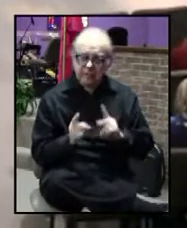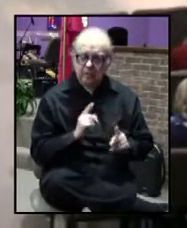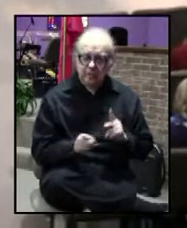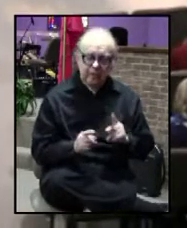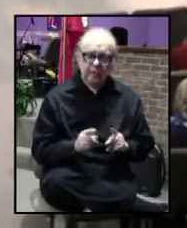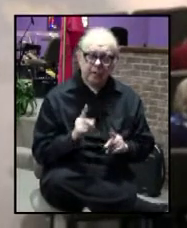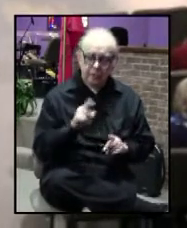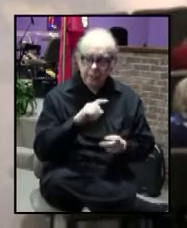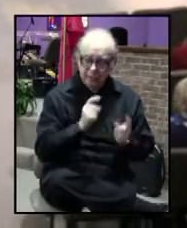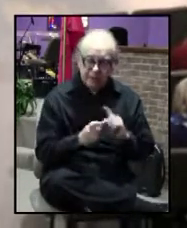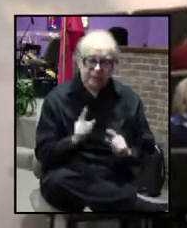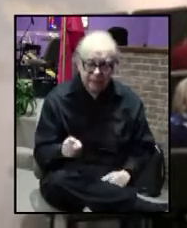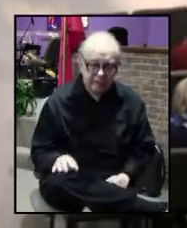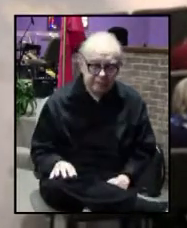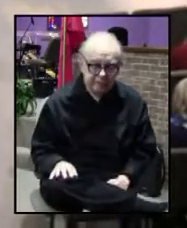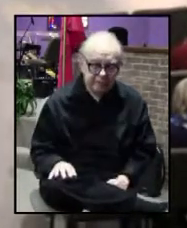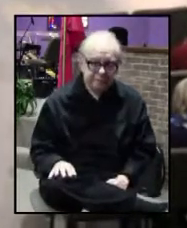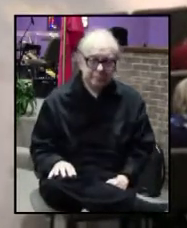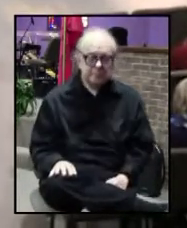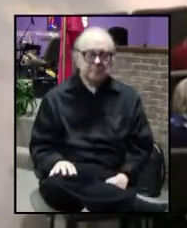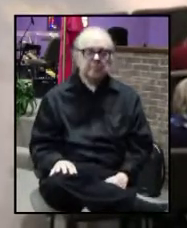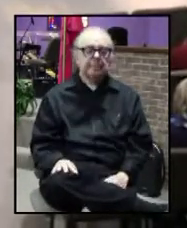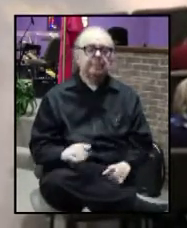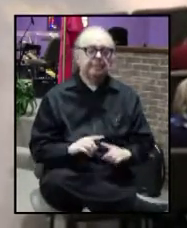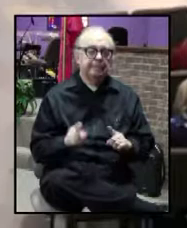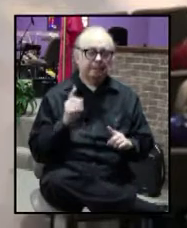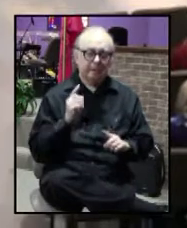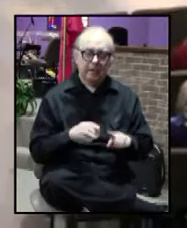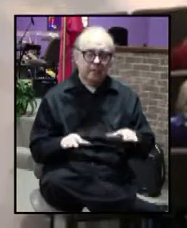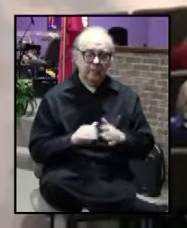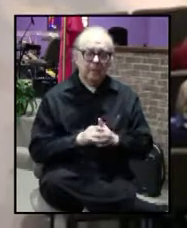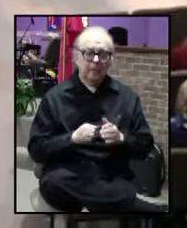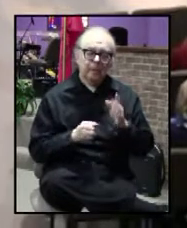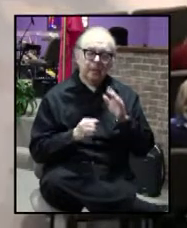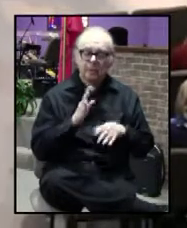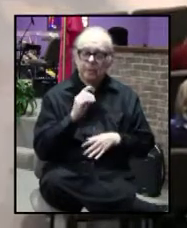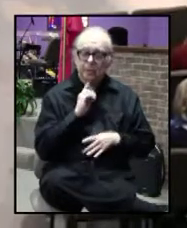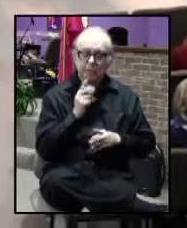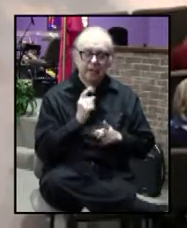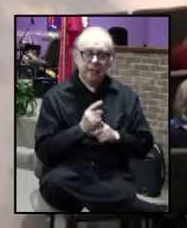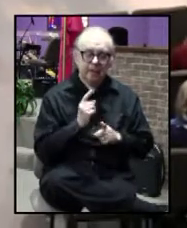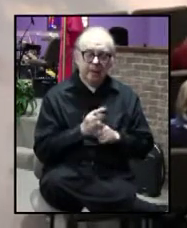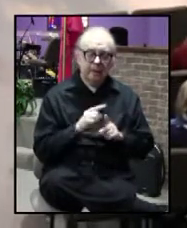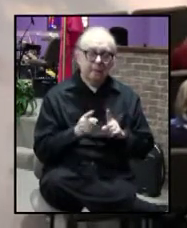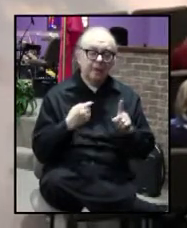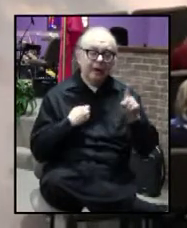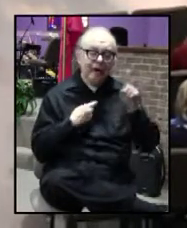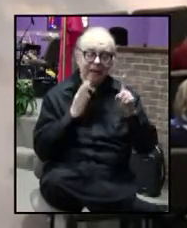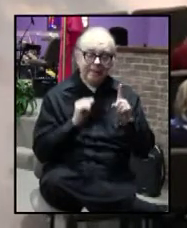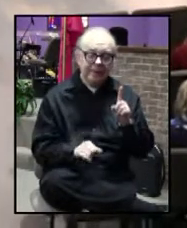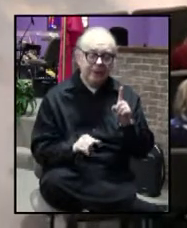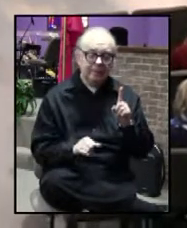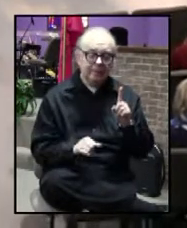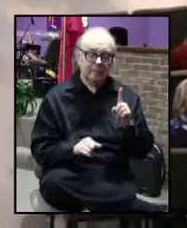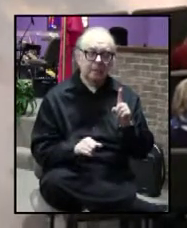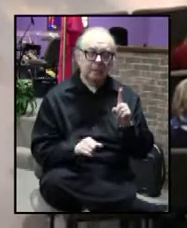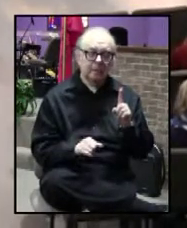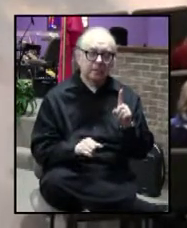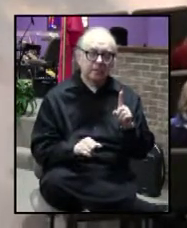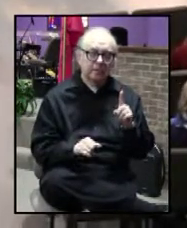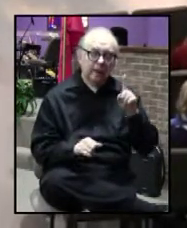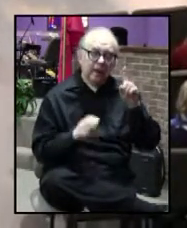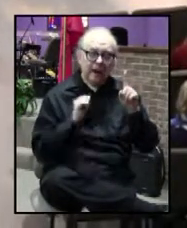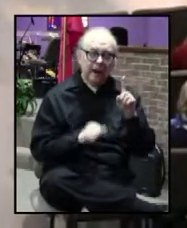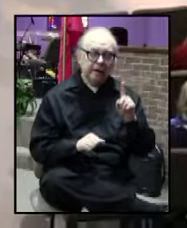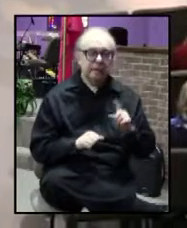need to change. Okay? But I can't do this. And he says, you're right, but I can. I